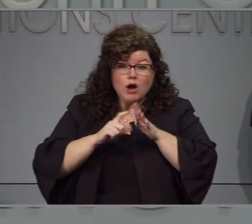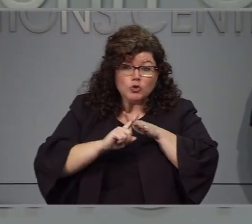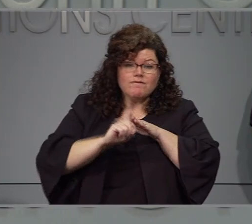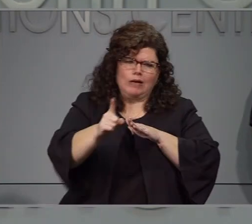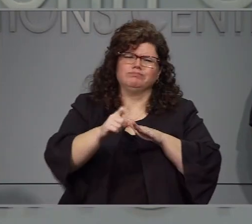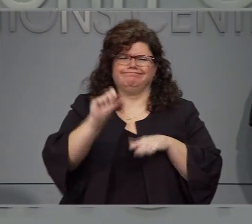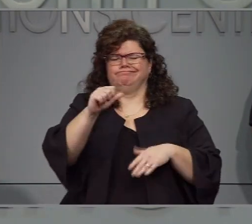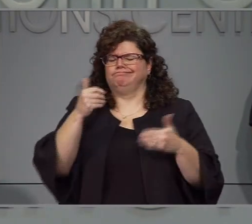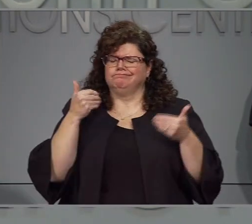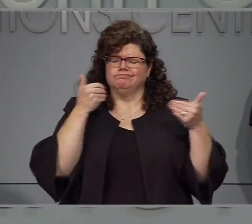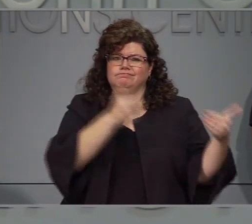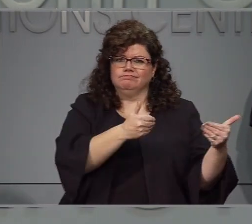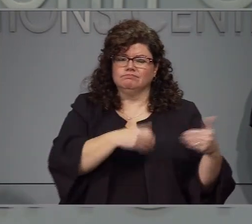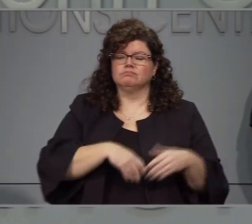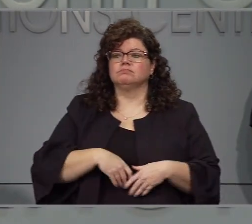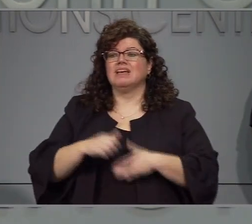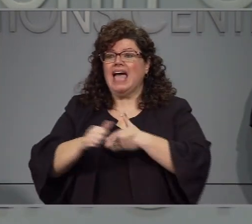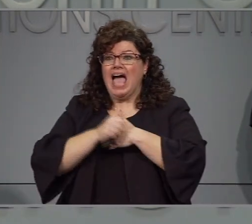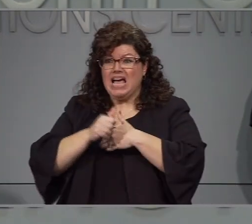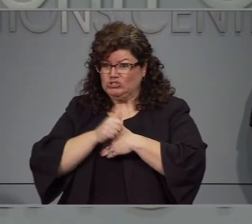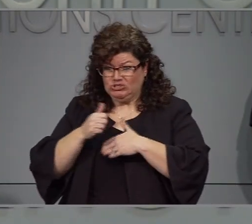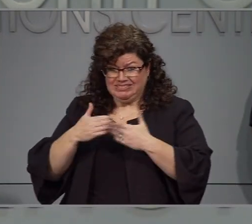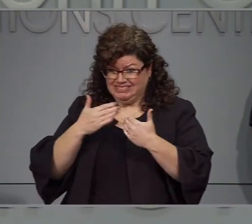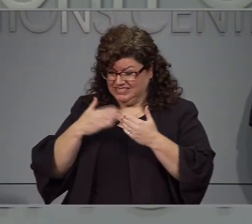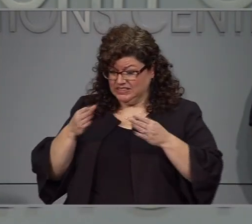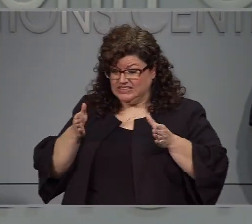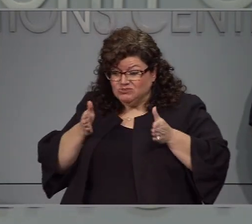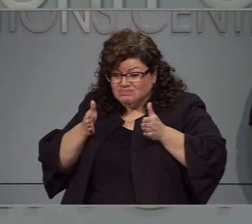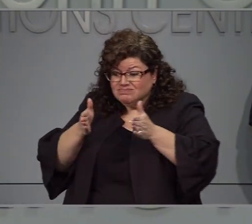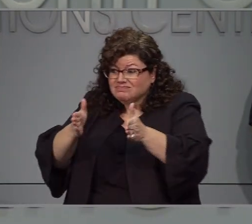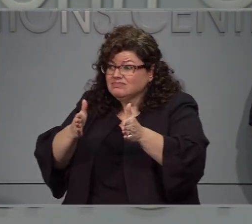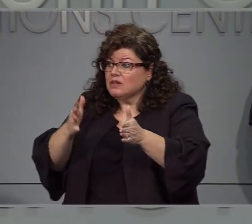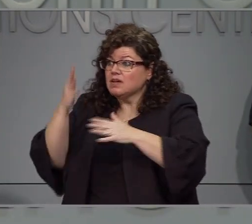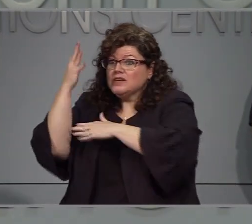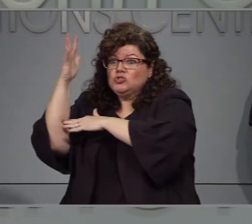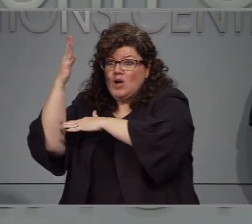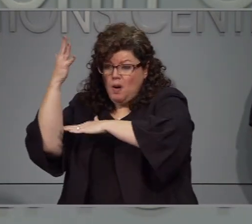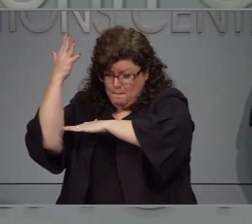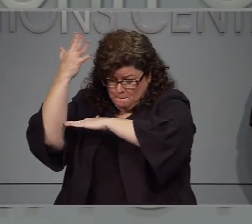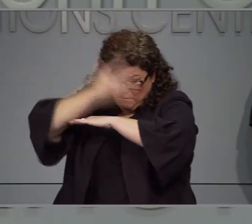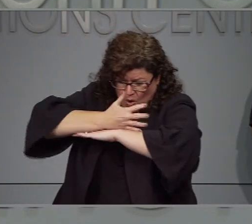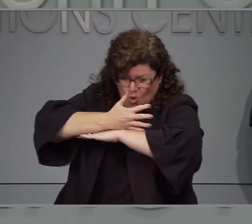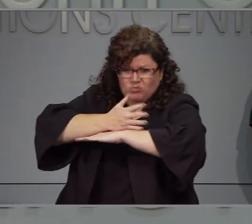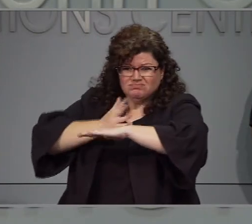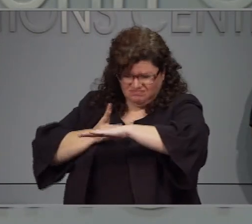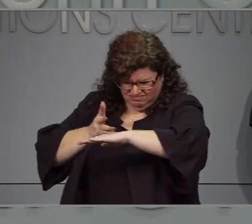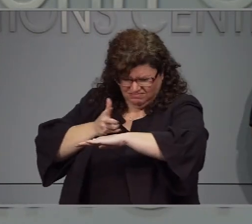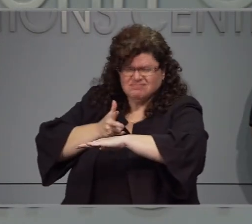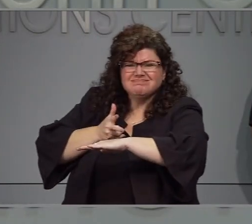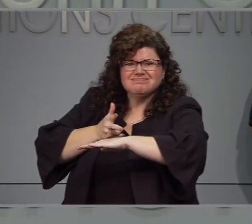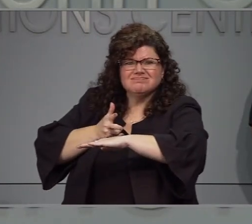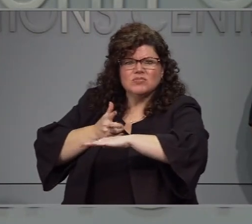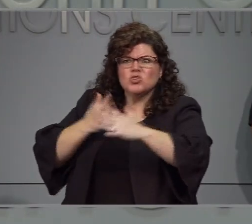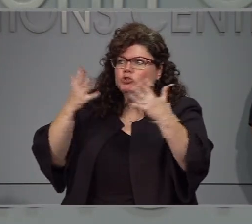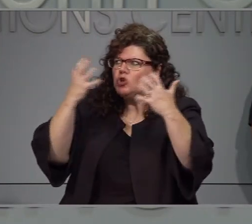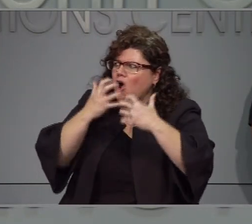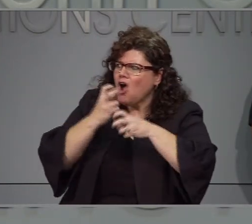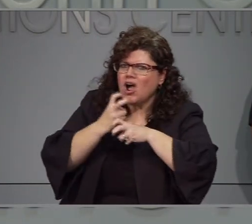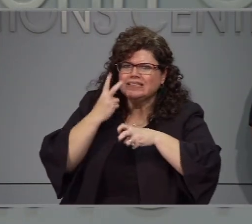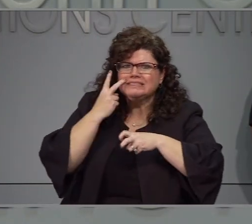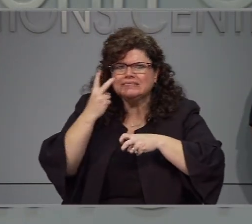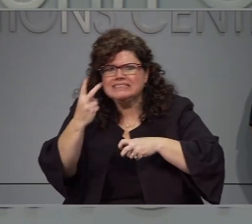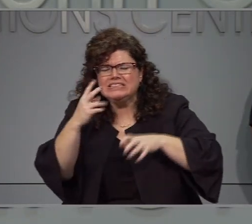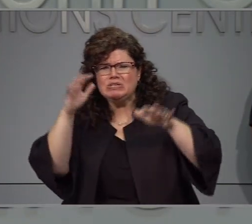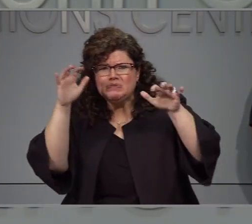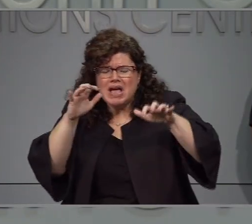evacuate. Hazards like flooded roads and downed trees and power lines will be difficult to see in the rain and darkness.